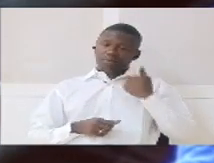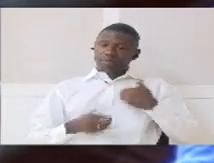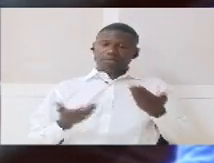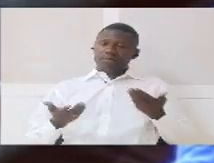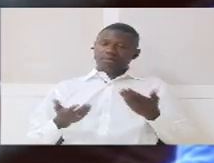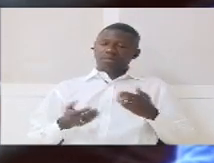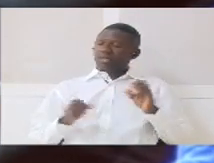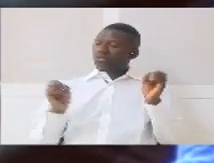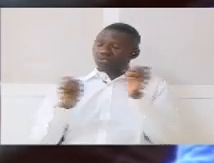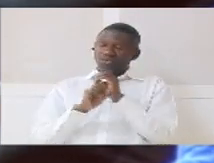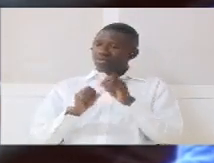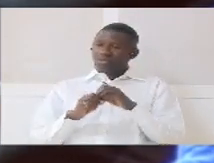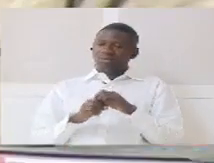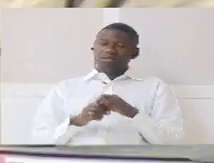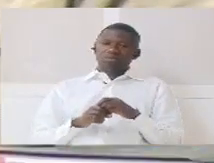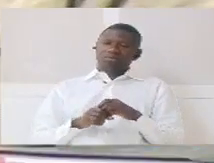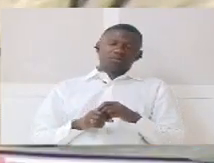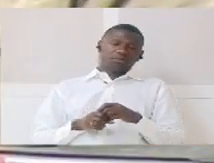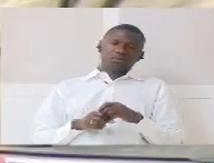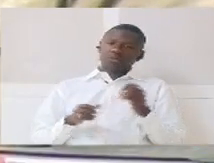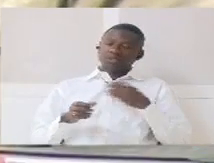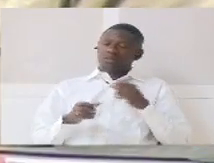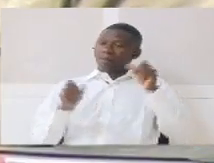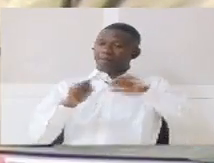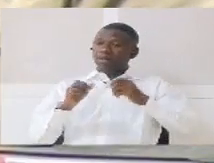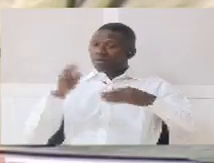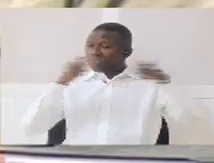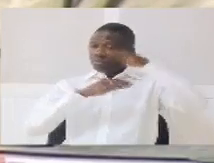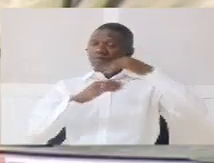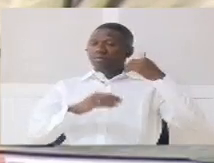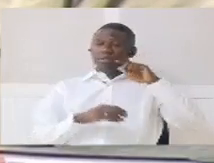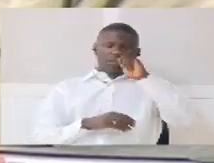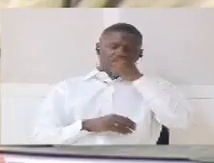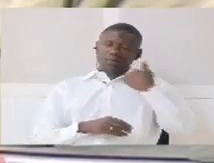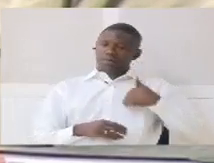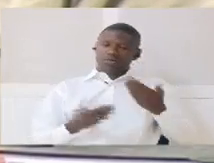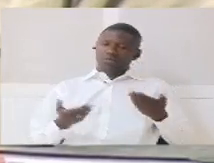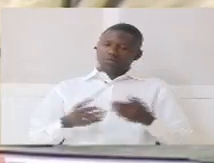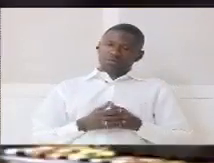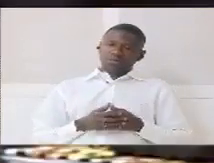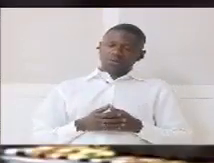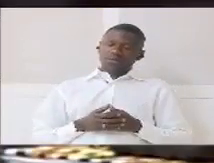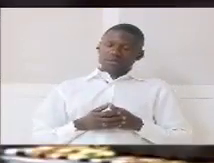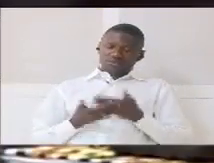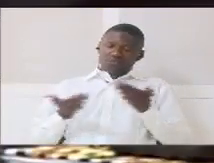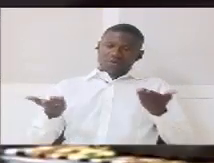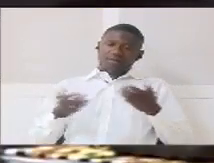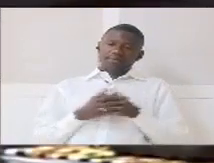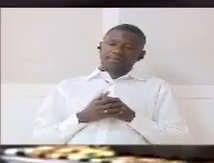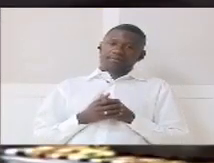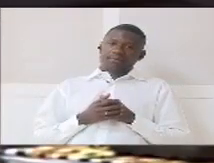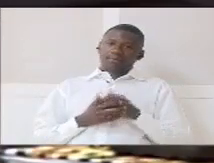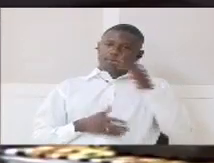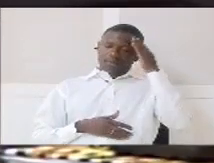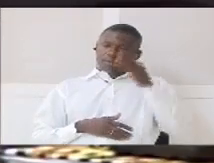people. There's nothing bad above killing people. Yes, so all of you. Thank you. Commissioner